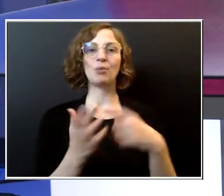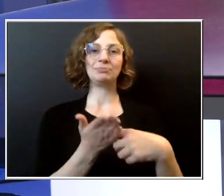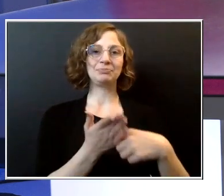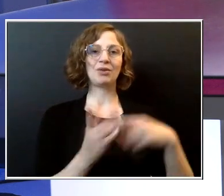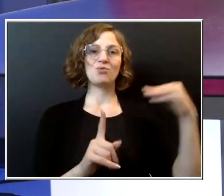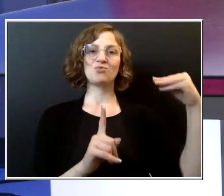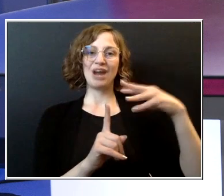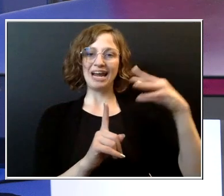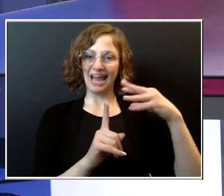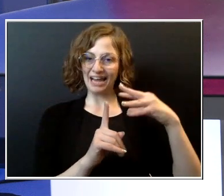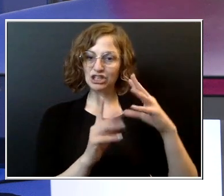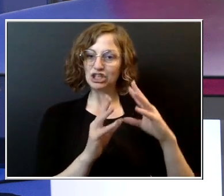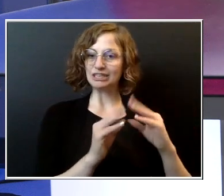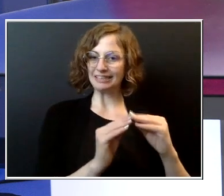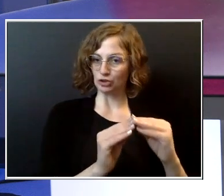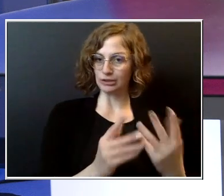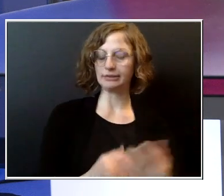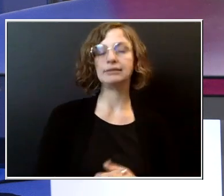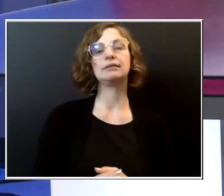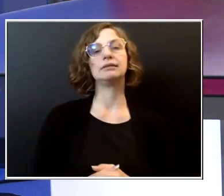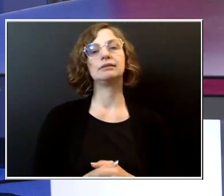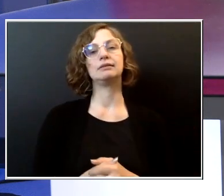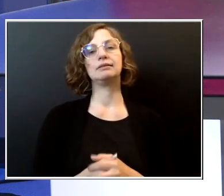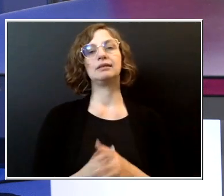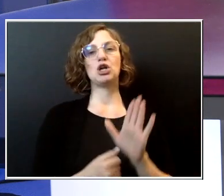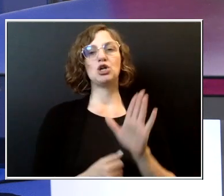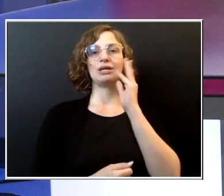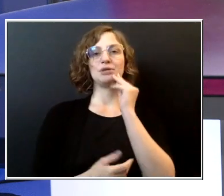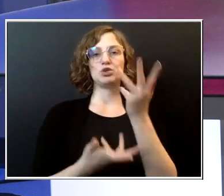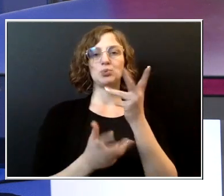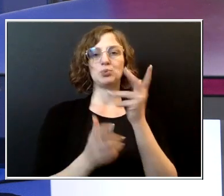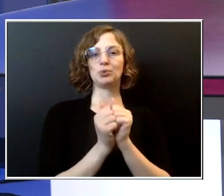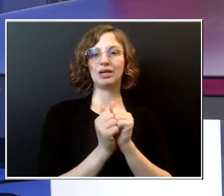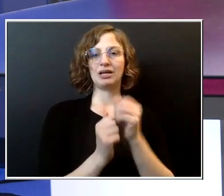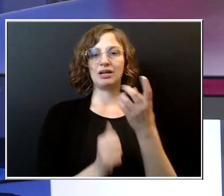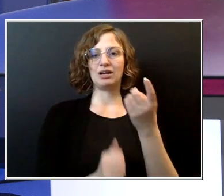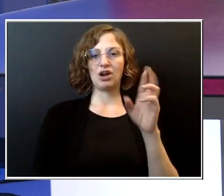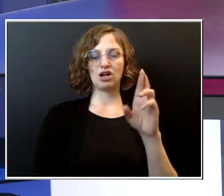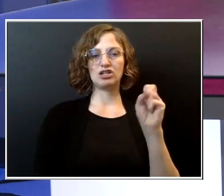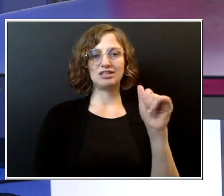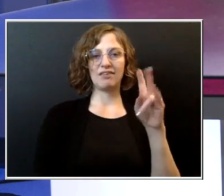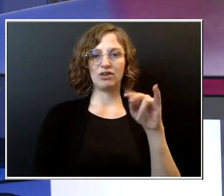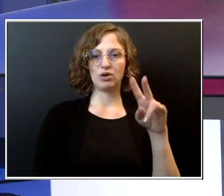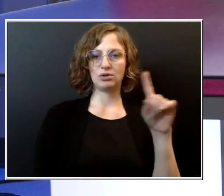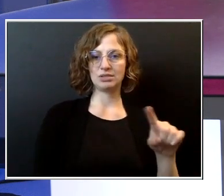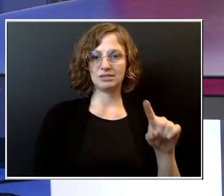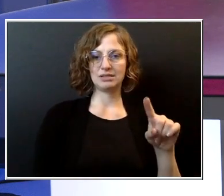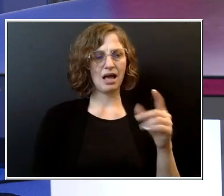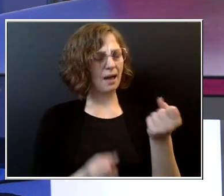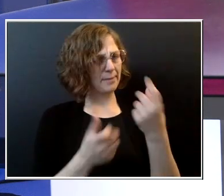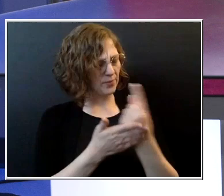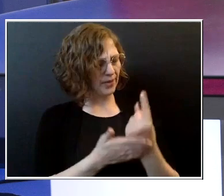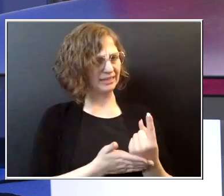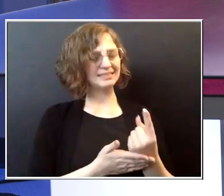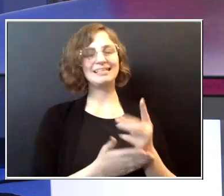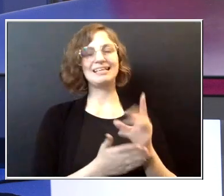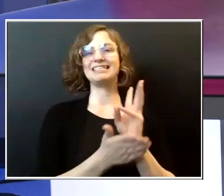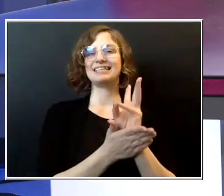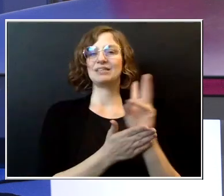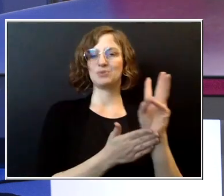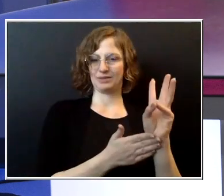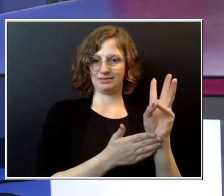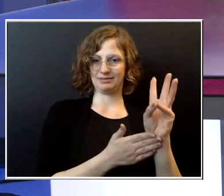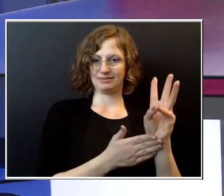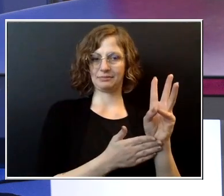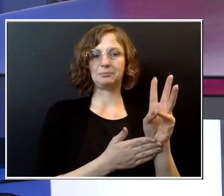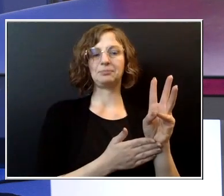and what it was like working with Dr. Savio. First, how many radiations? 6 weeks. 6 weeks. What was it like working with